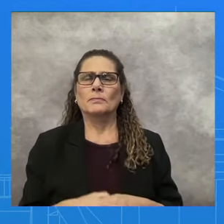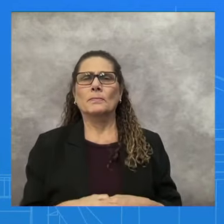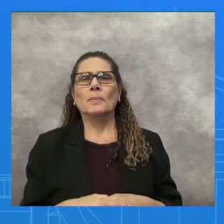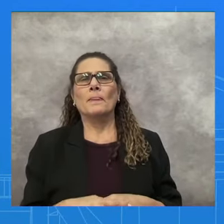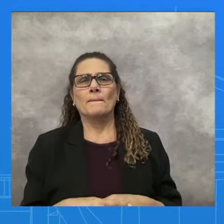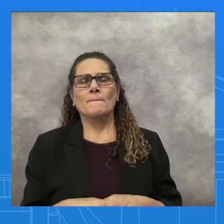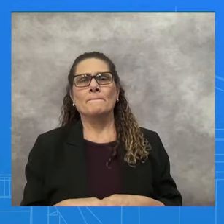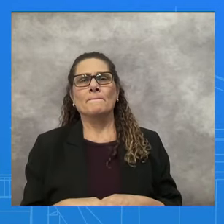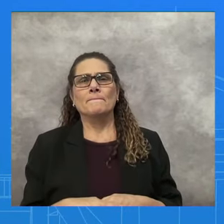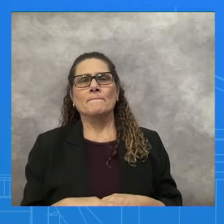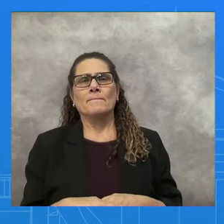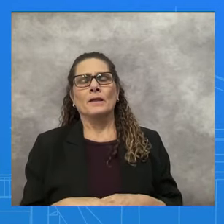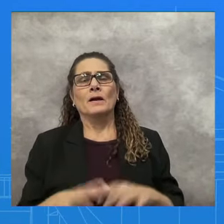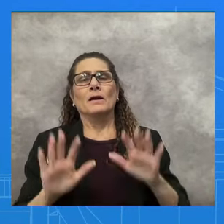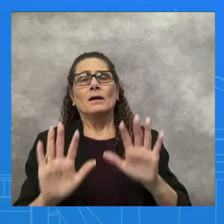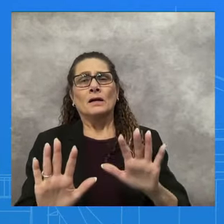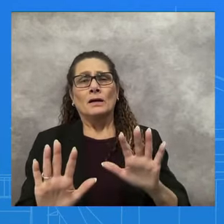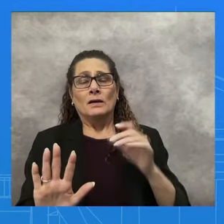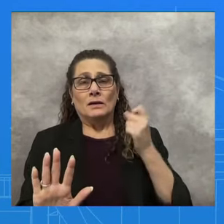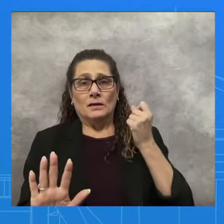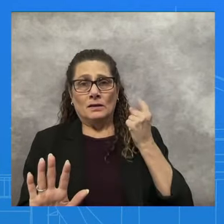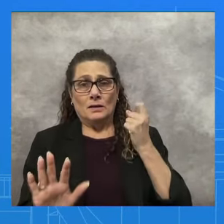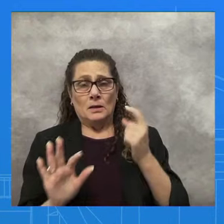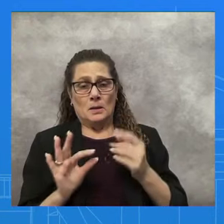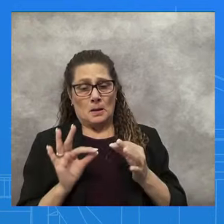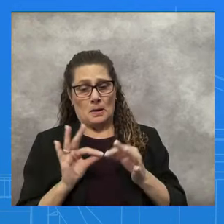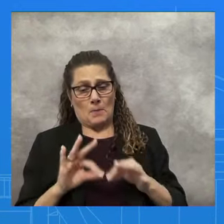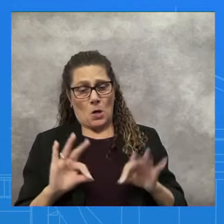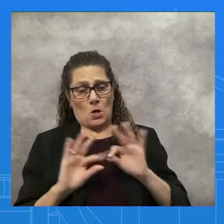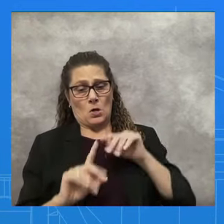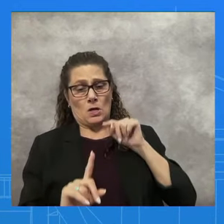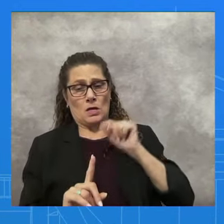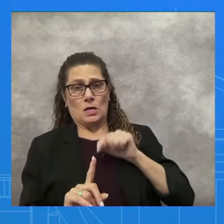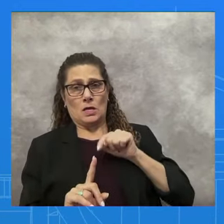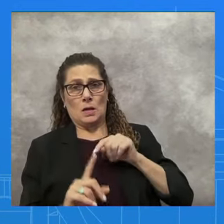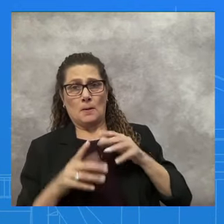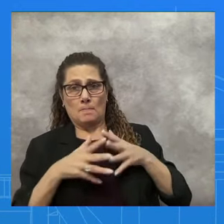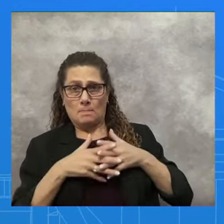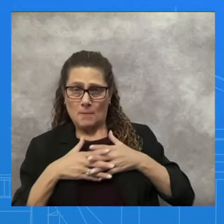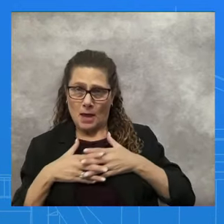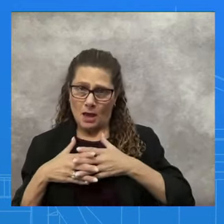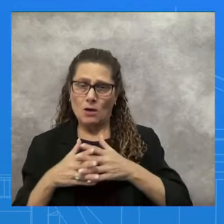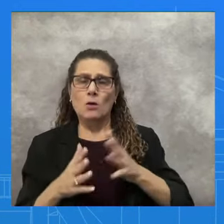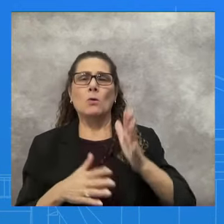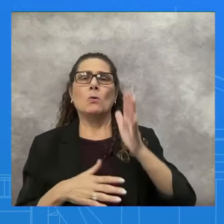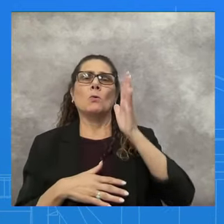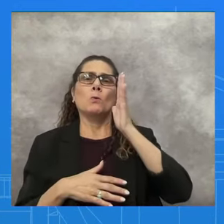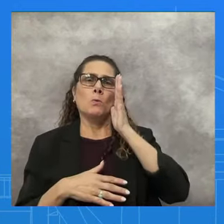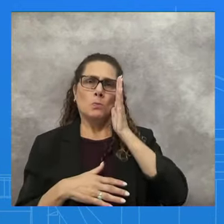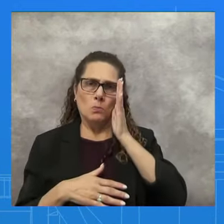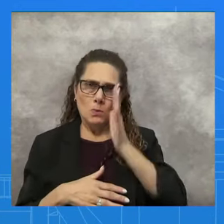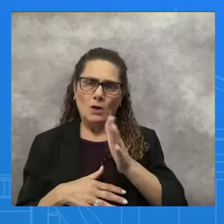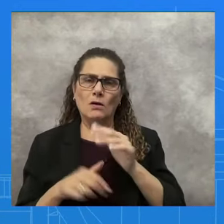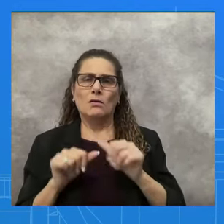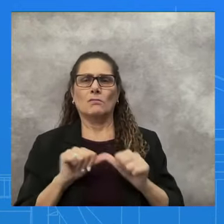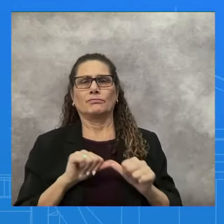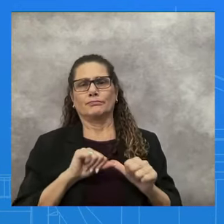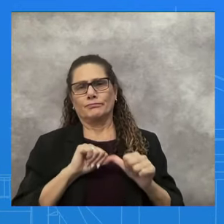is an issue that Americans care about, and we're just not going to stop moving forward on them. Thanks, Karine. Okay. All right.